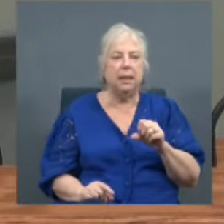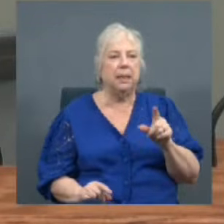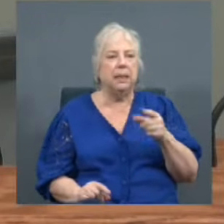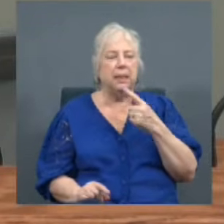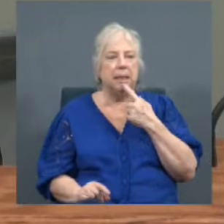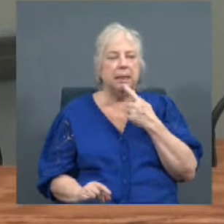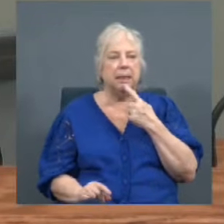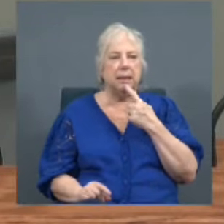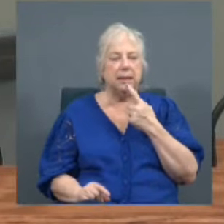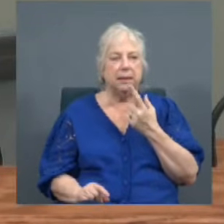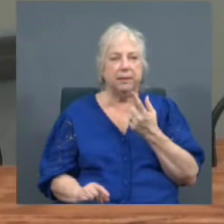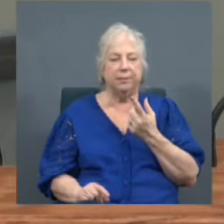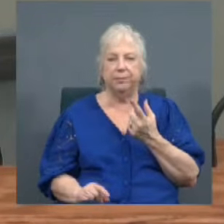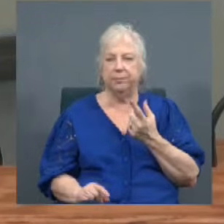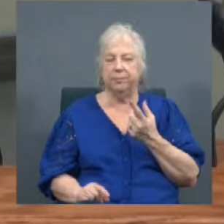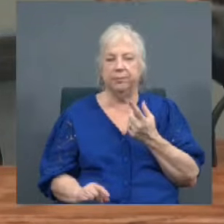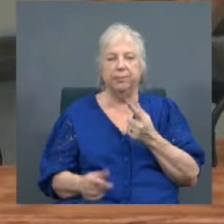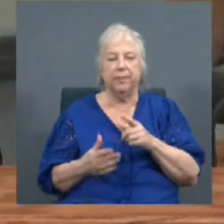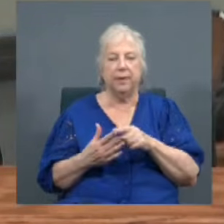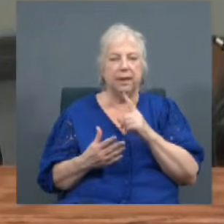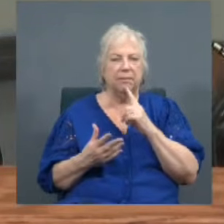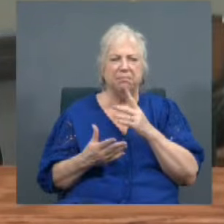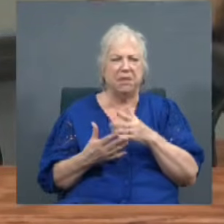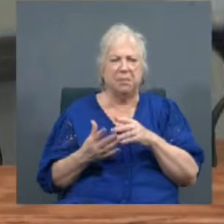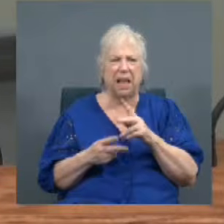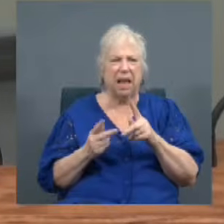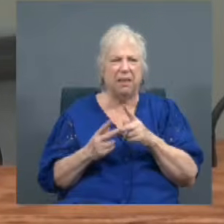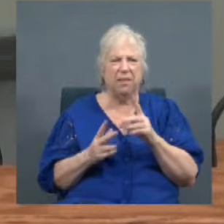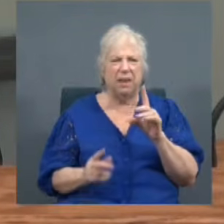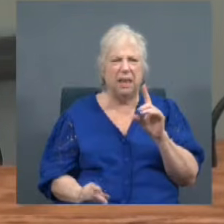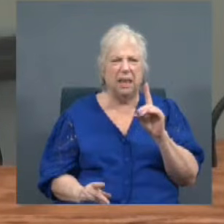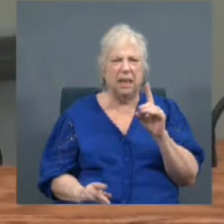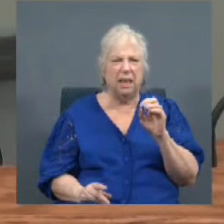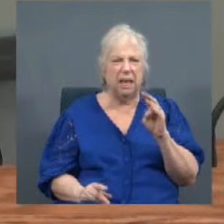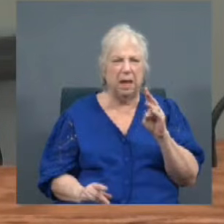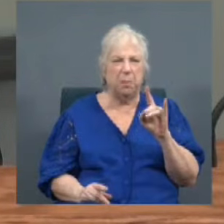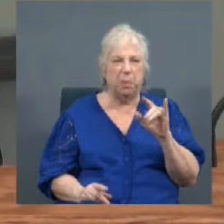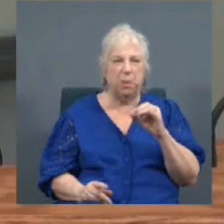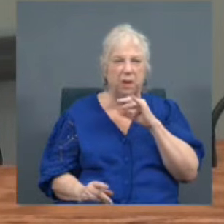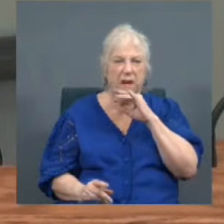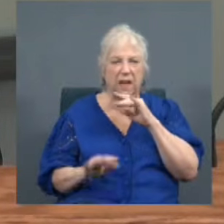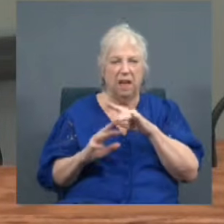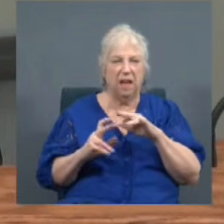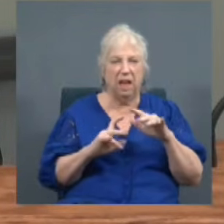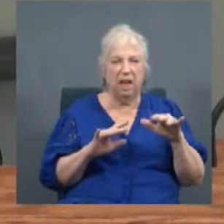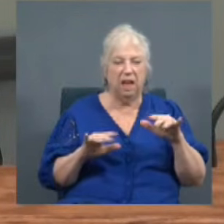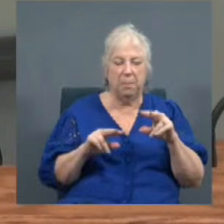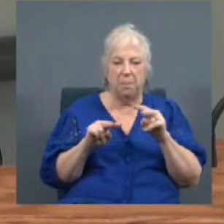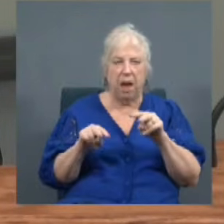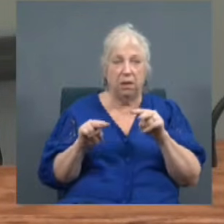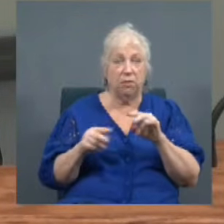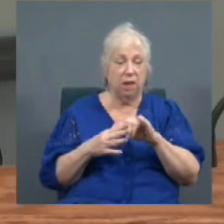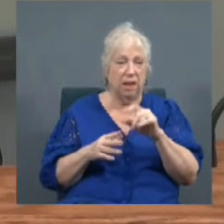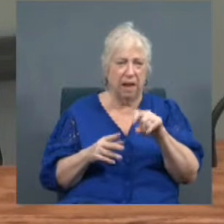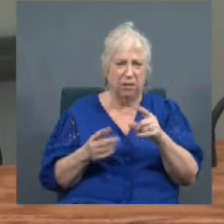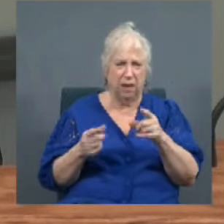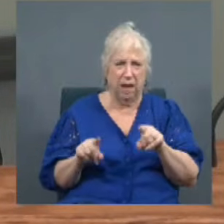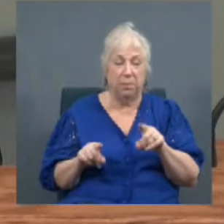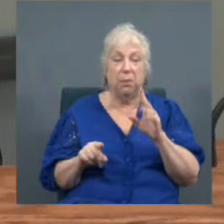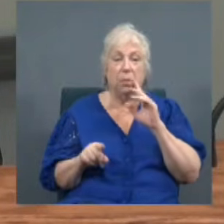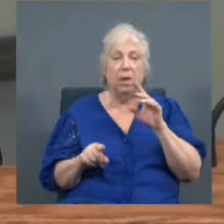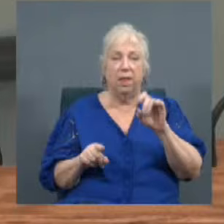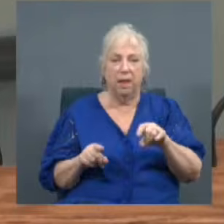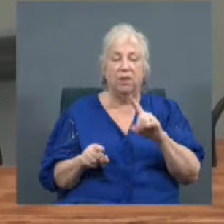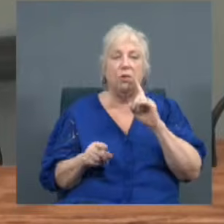says that, there's some kind of debris monitoring that has to happen. So is this to